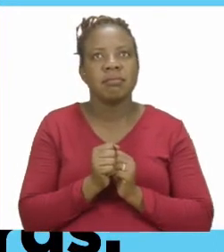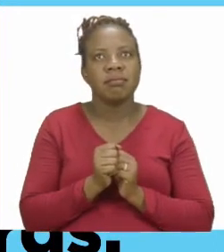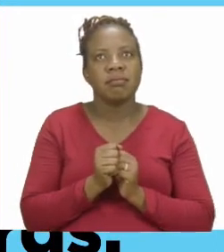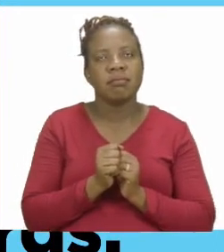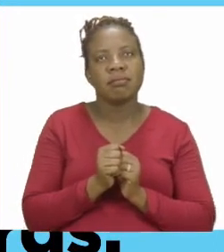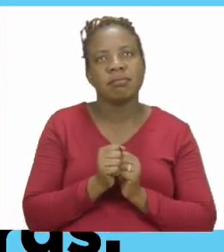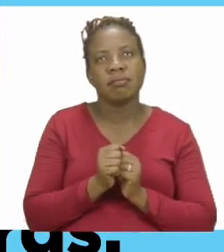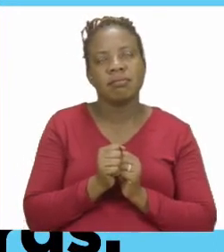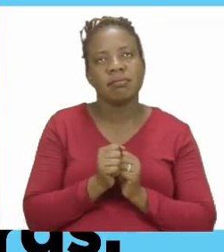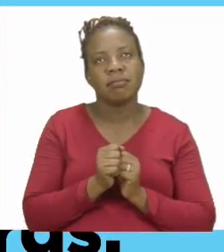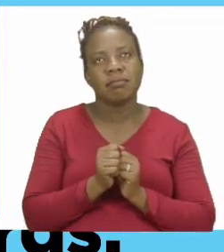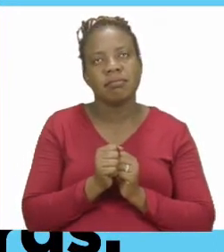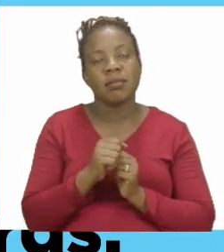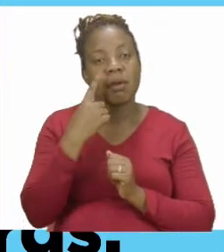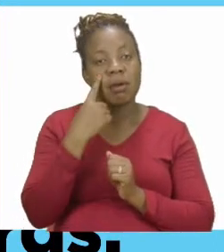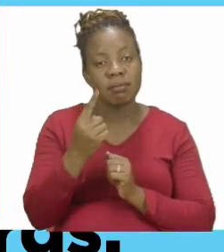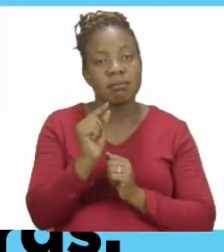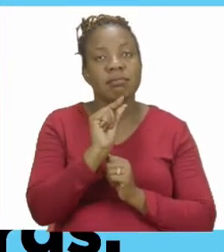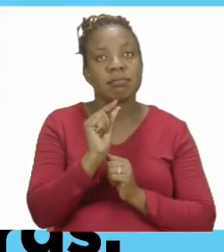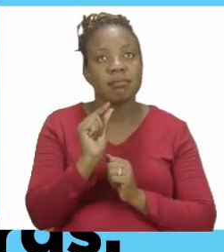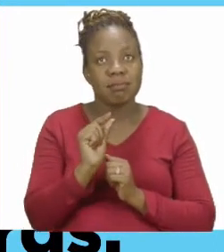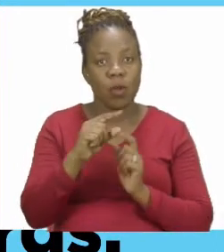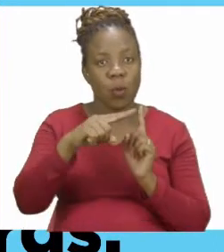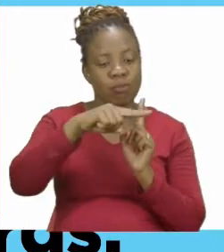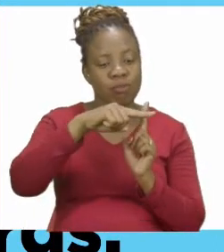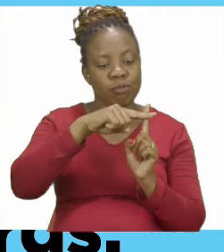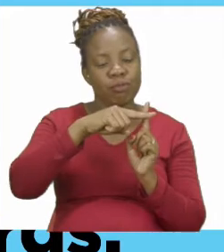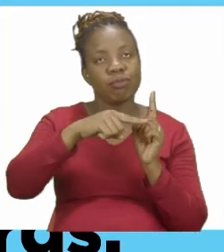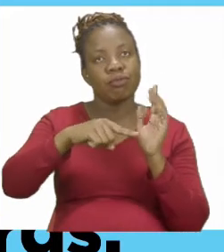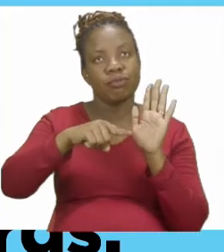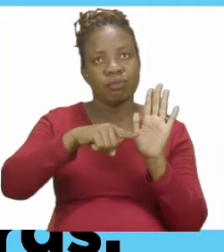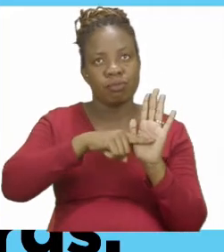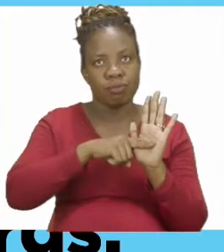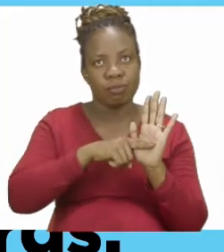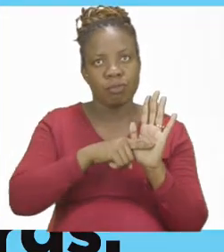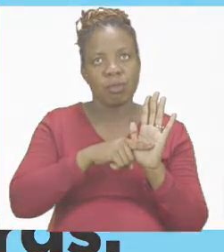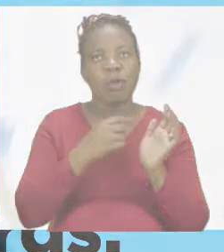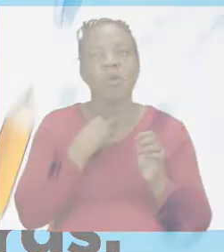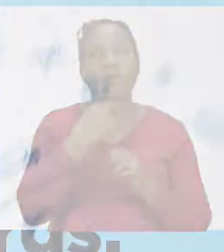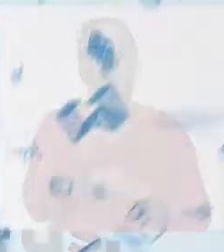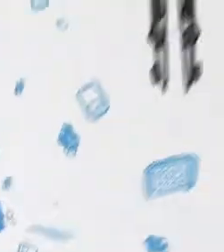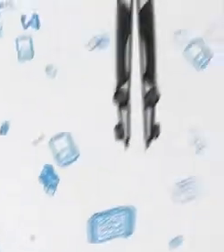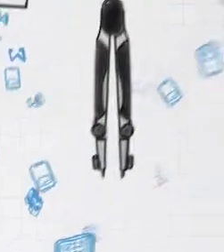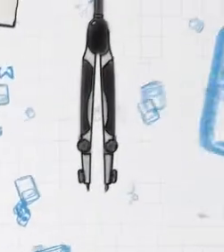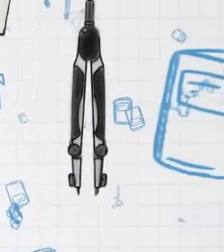We will do sight words, computation, and phonics.